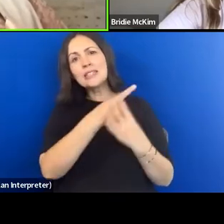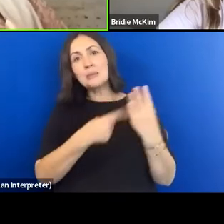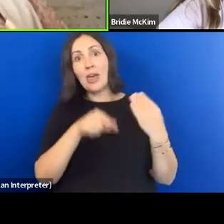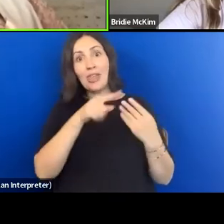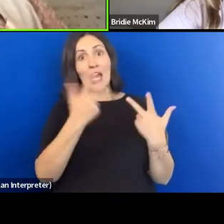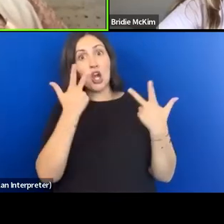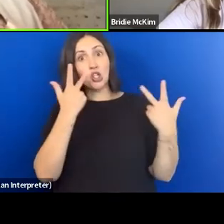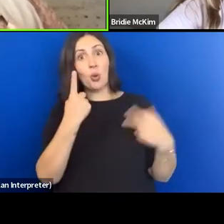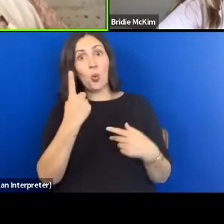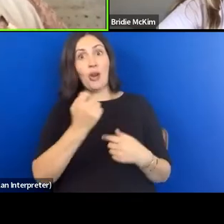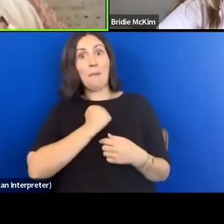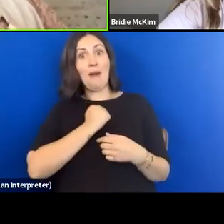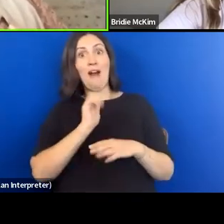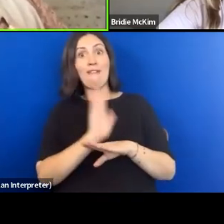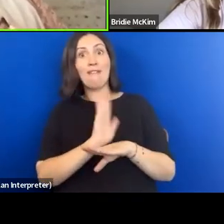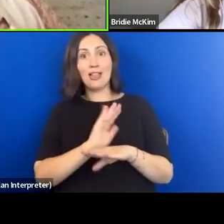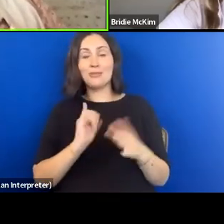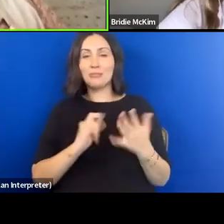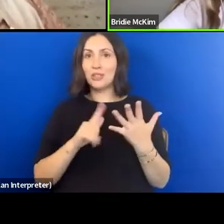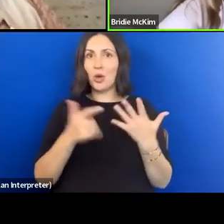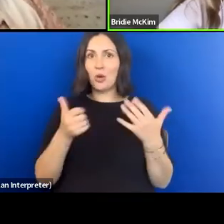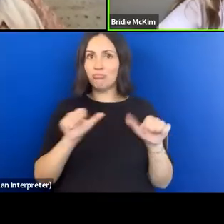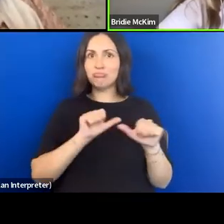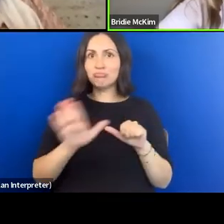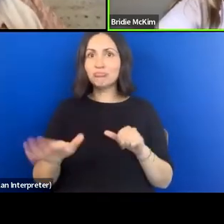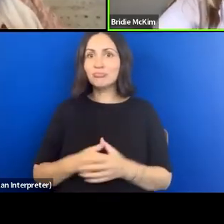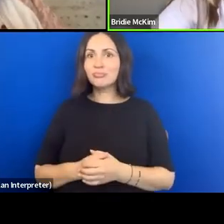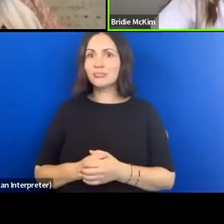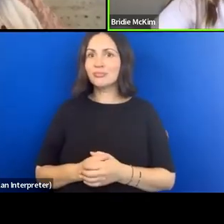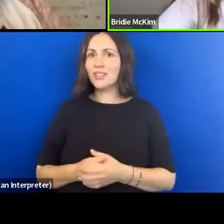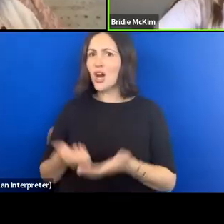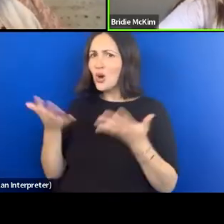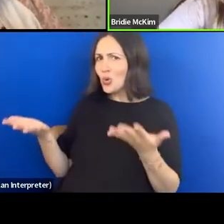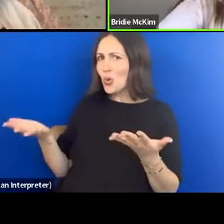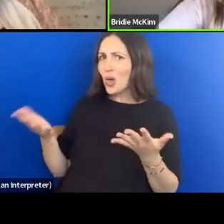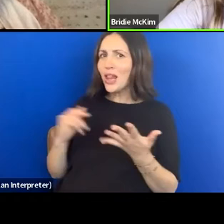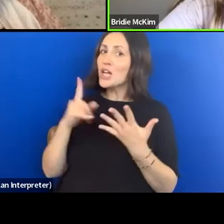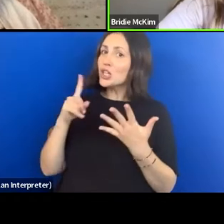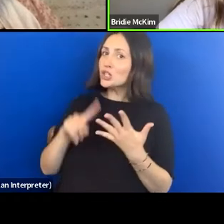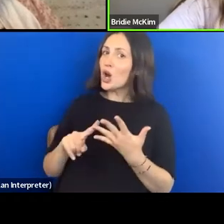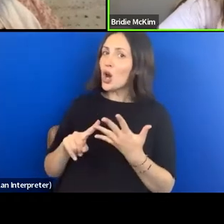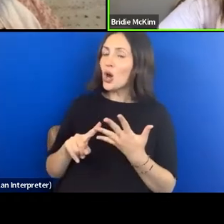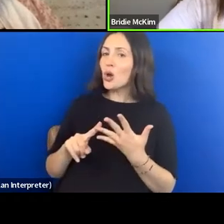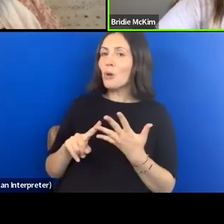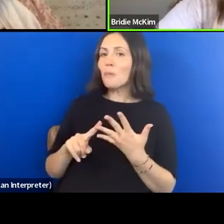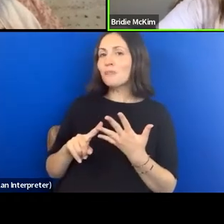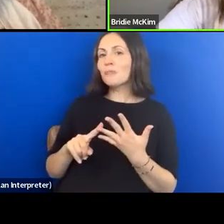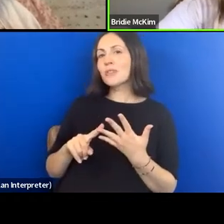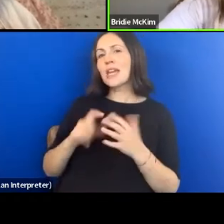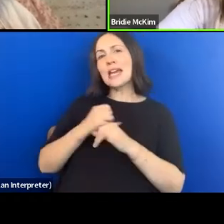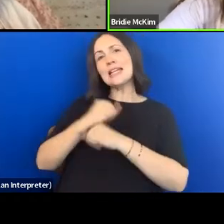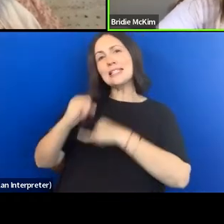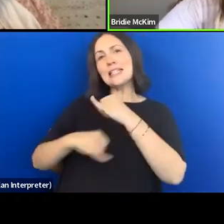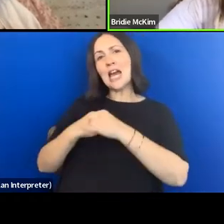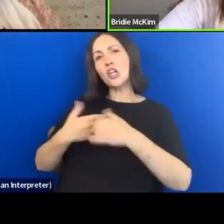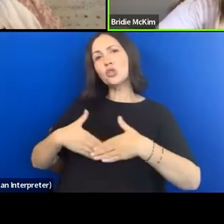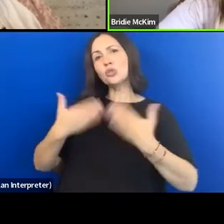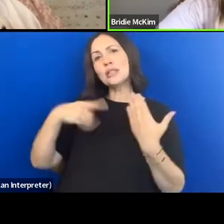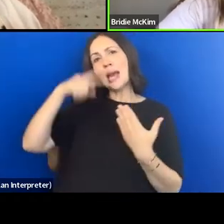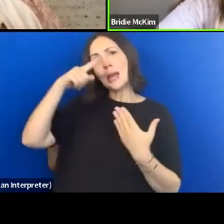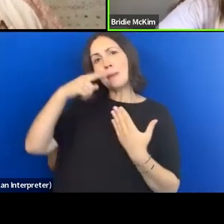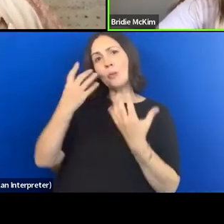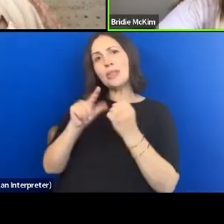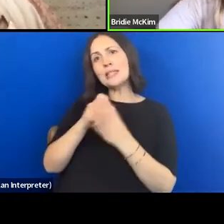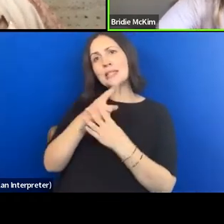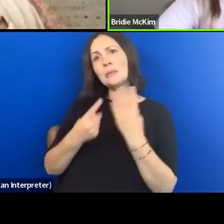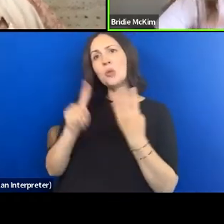films and that'll be really great. Cool. And so what does International Day of People with Disability